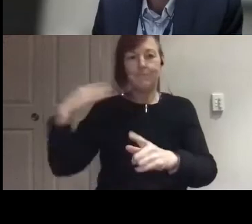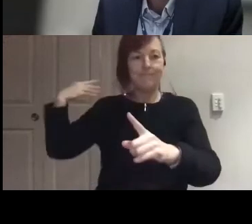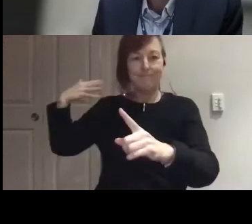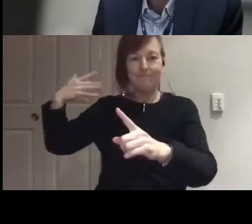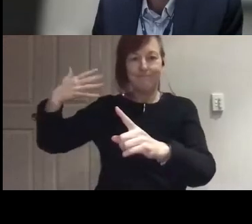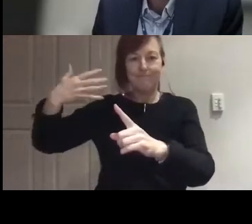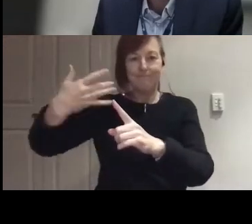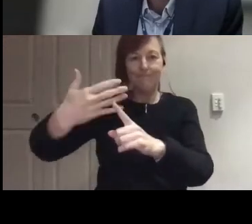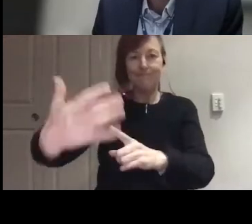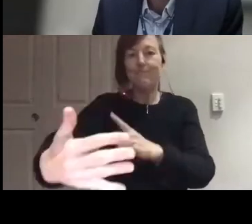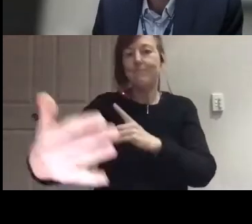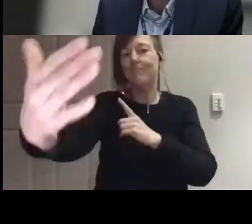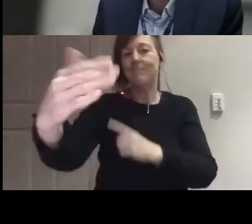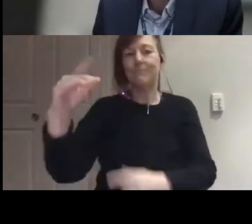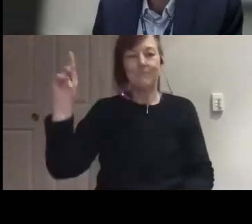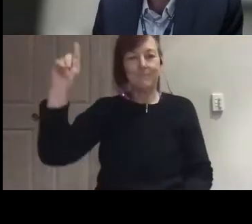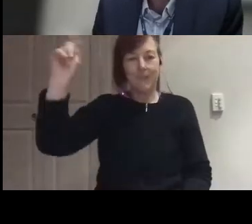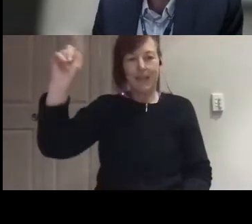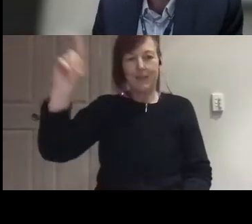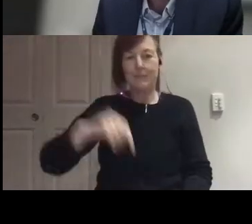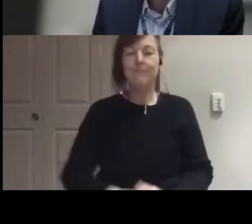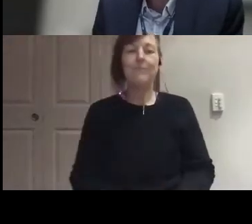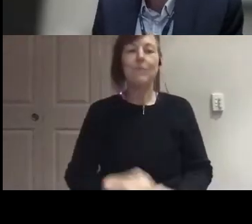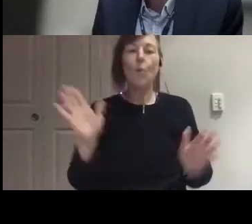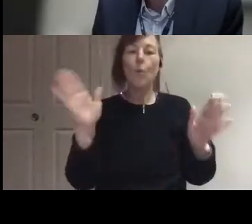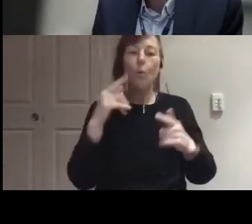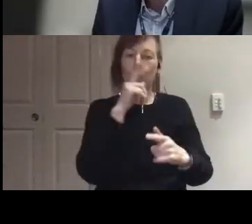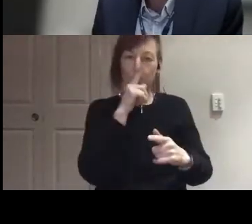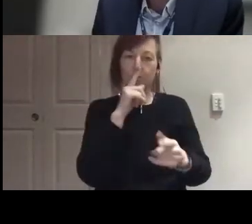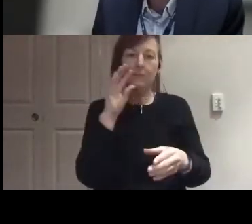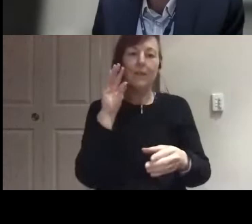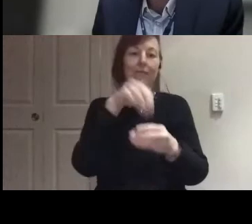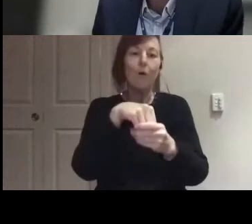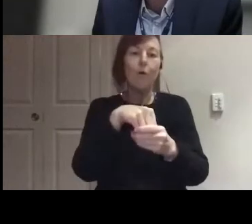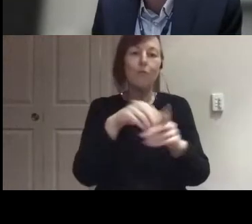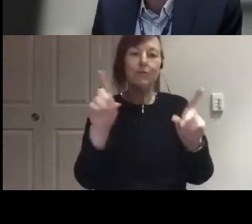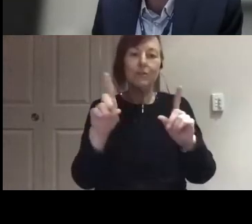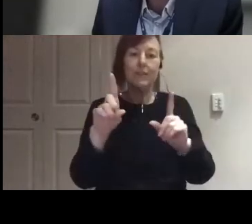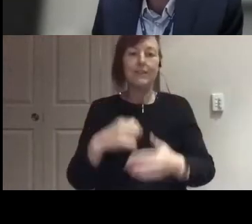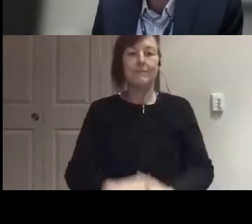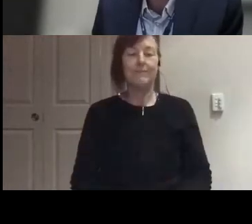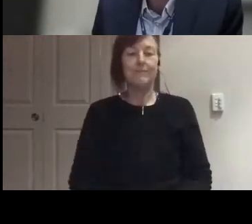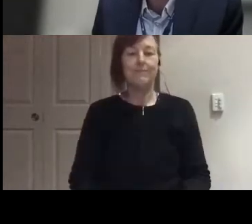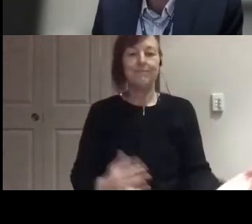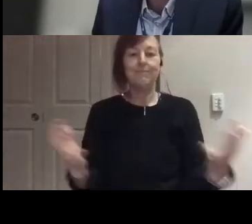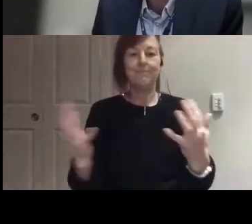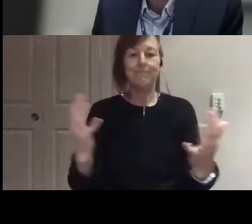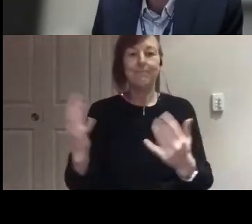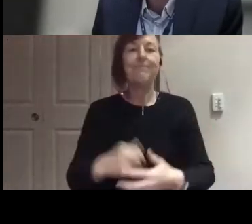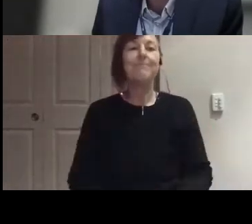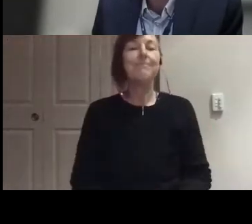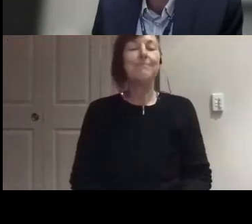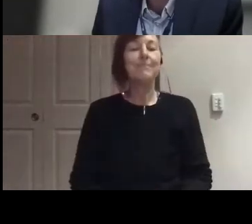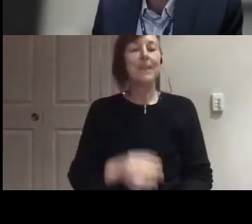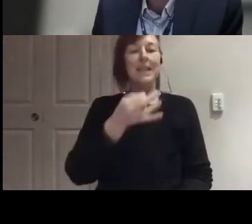First Nations people who are joining us in the call today. We have some time scheduled now. We're a little bit